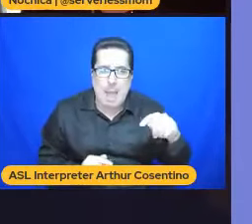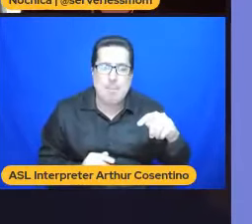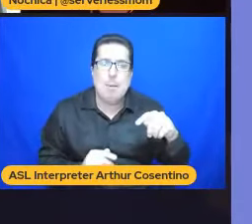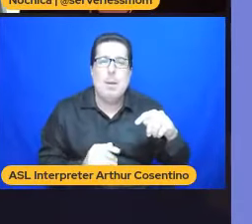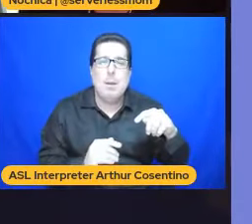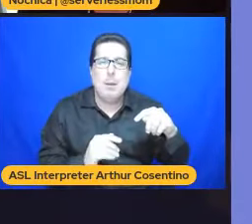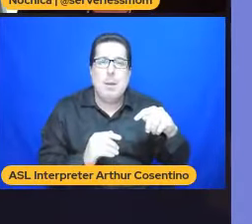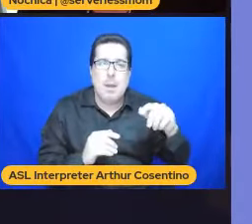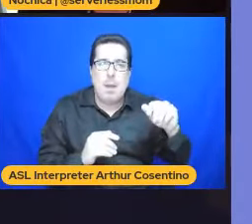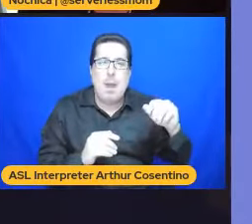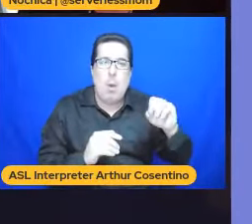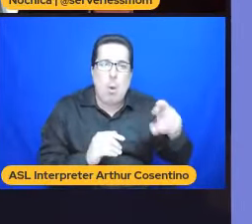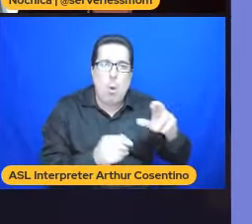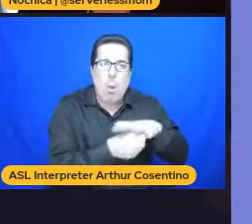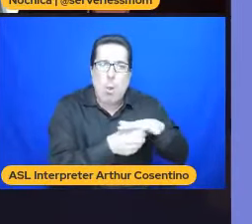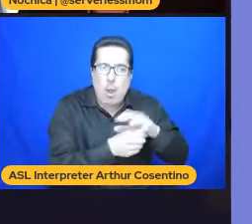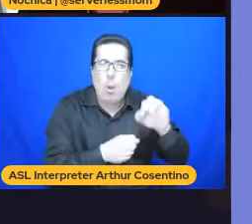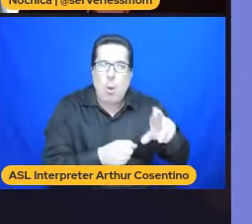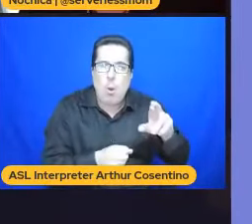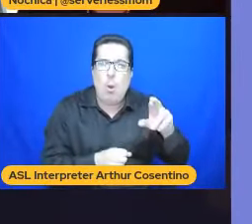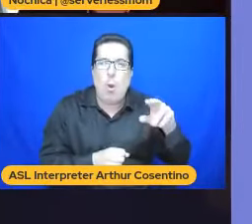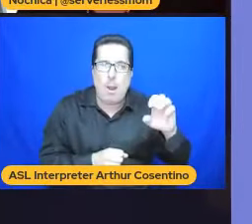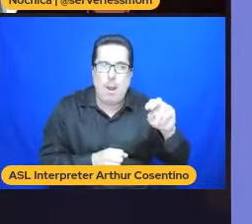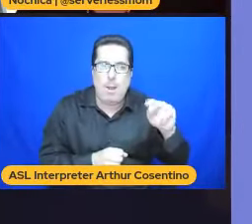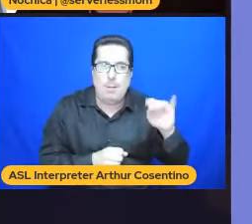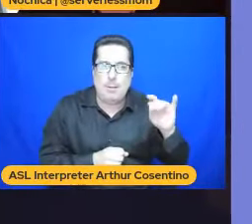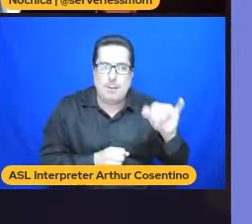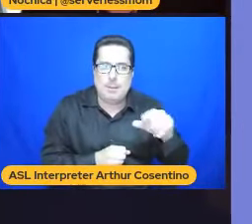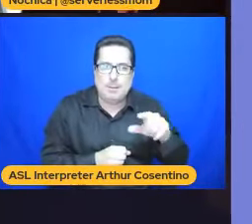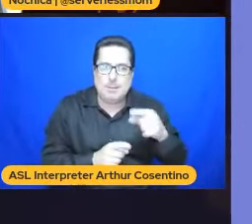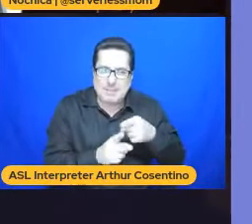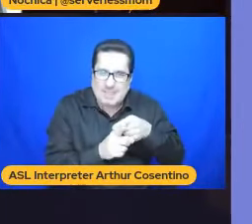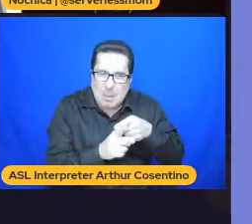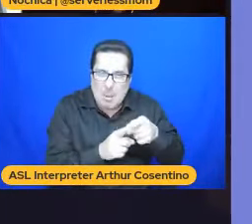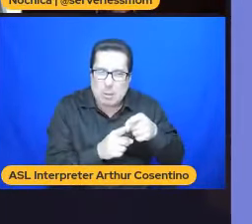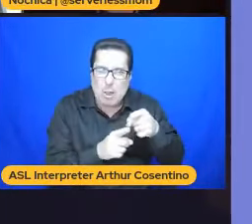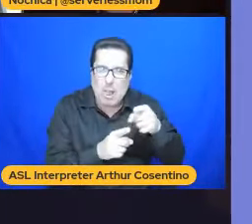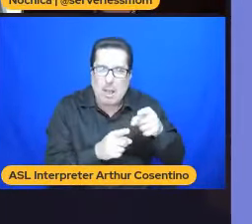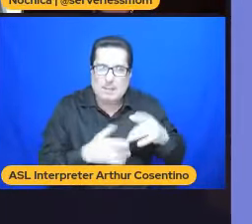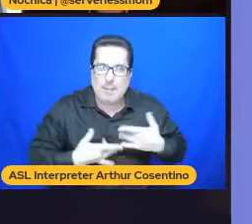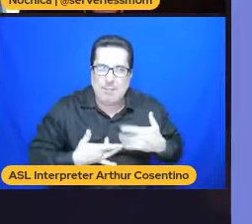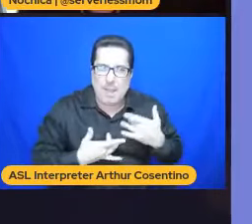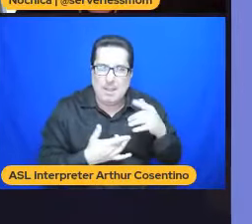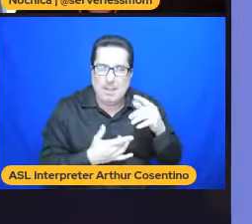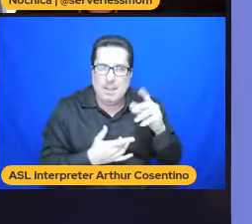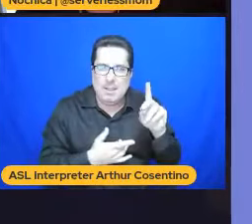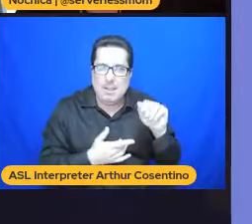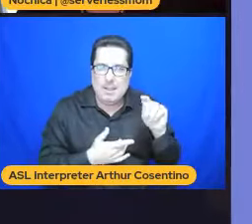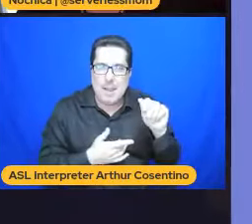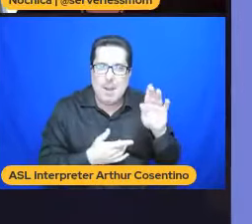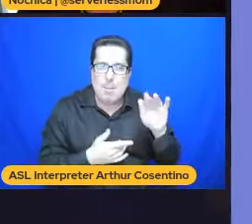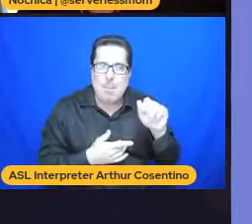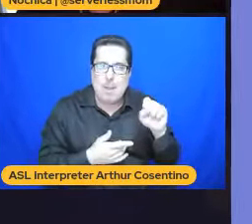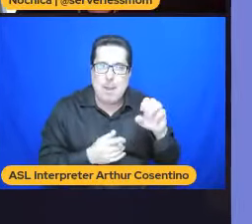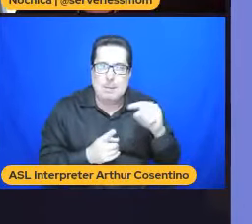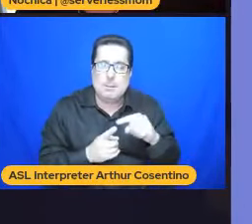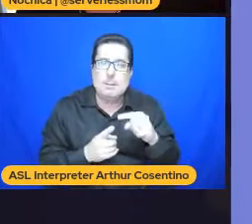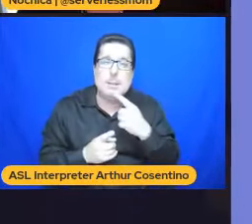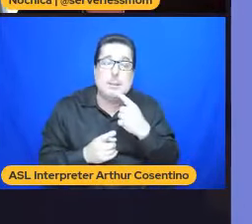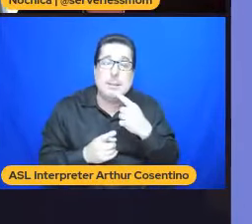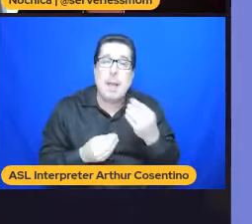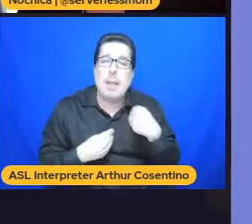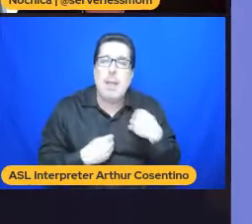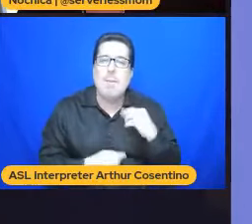entity. And it was like a specialized event database that said, give us a time